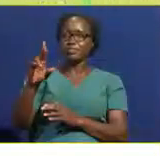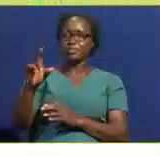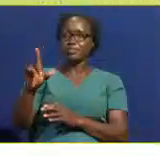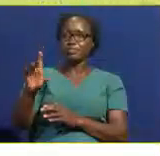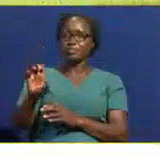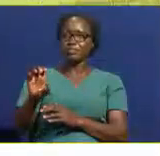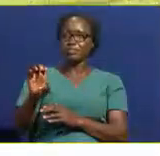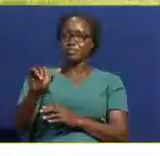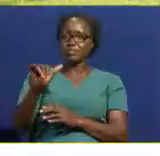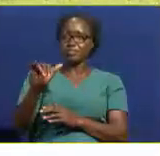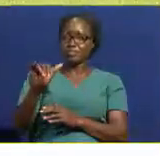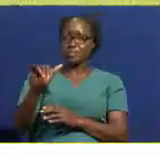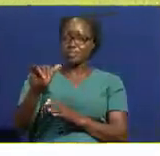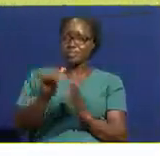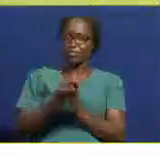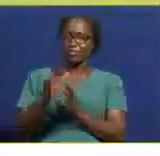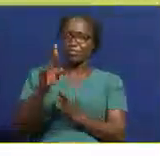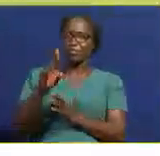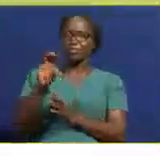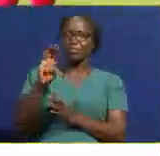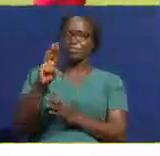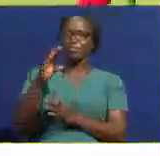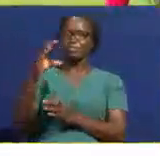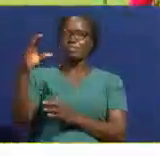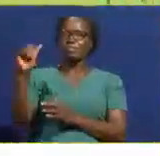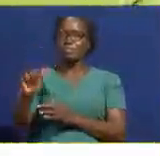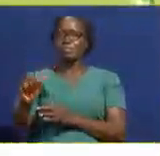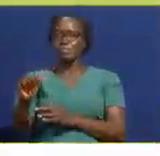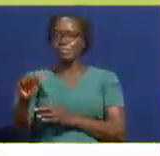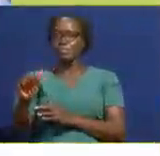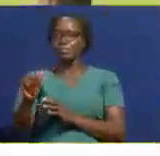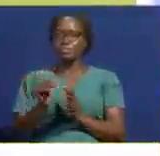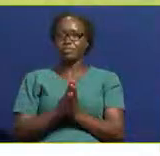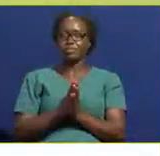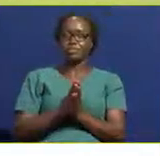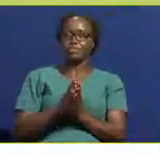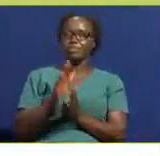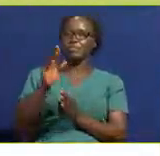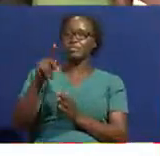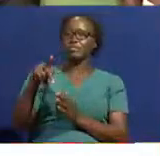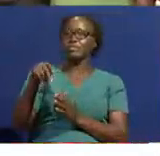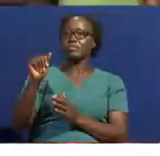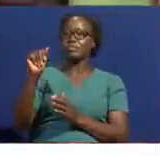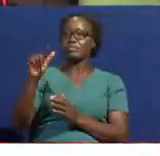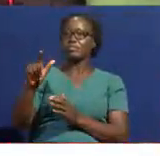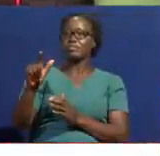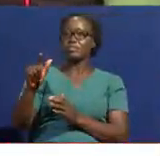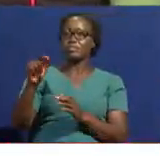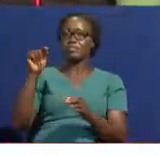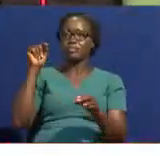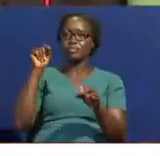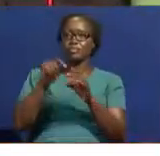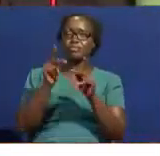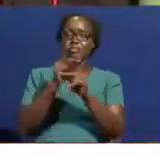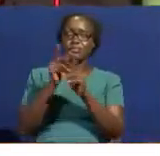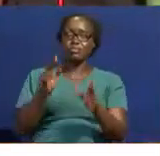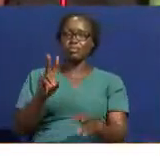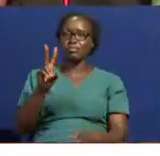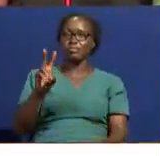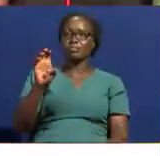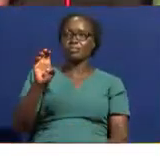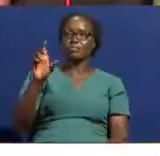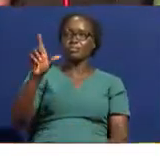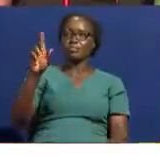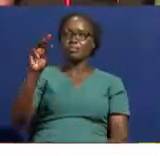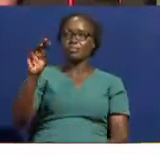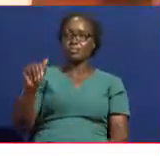Imbachi, Rebecca Odato, Nancy Onyango of Nyakach Girls, and Pearl Olasi, goalkeepers Velma Auma and Effie